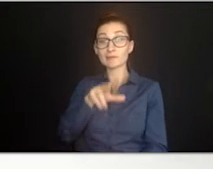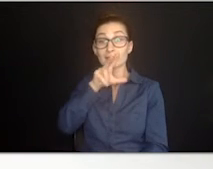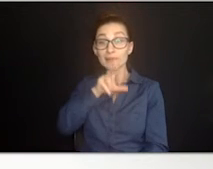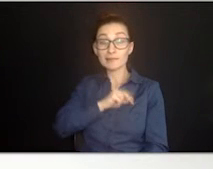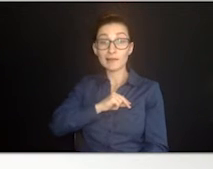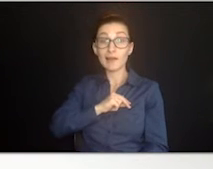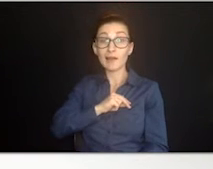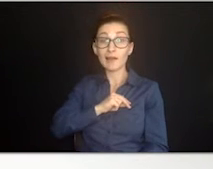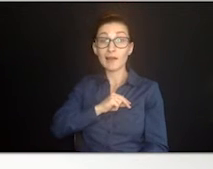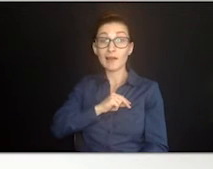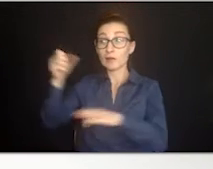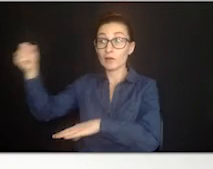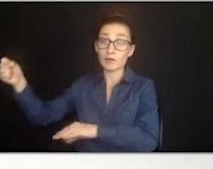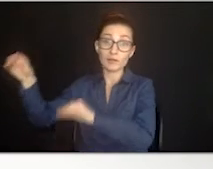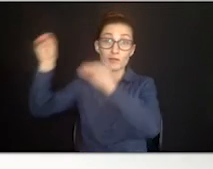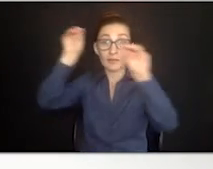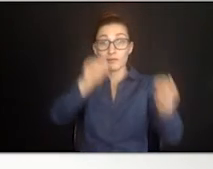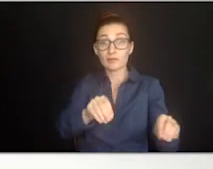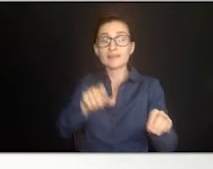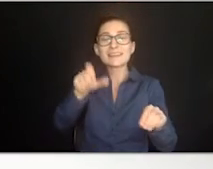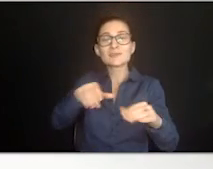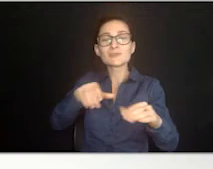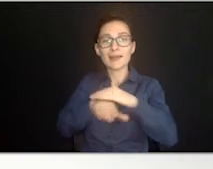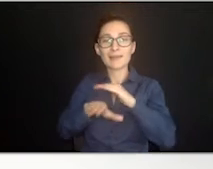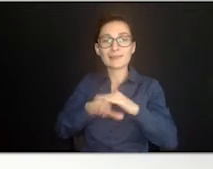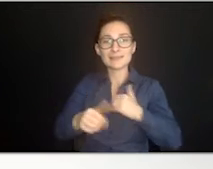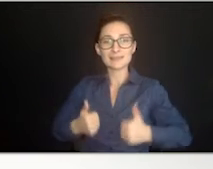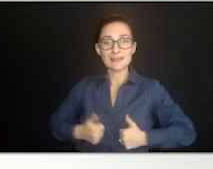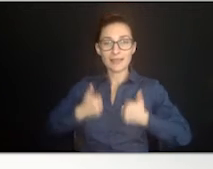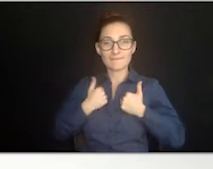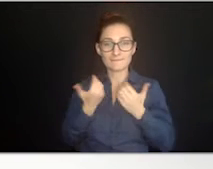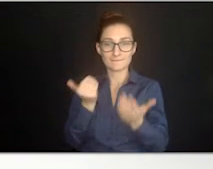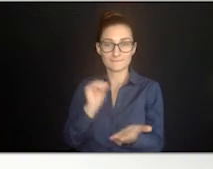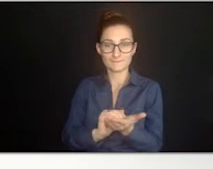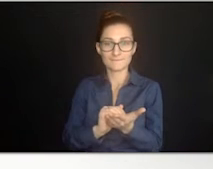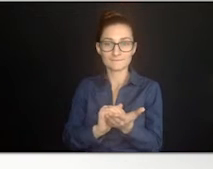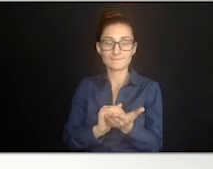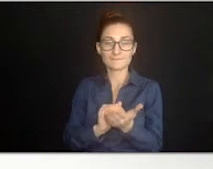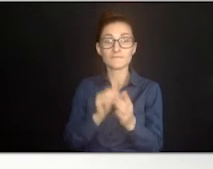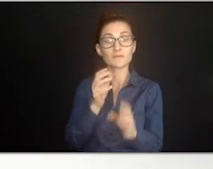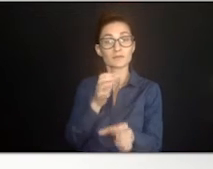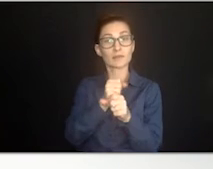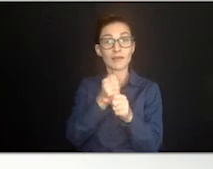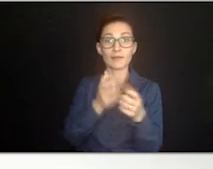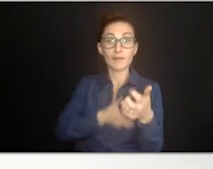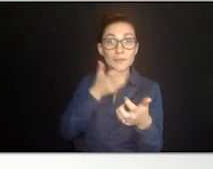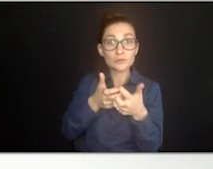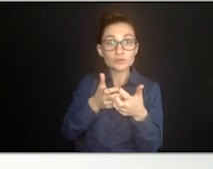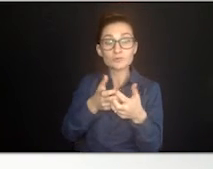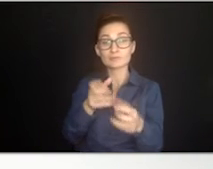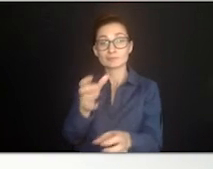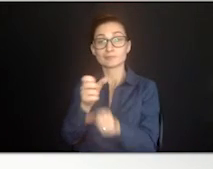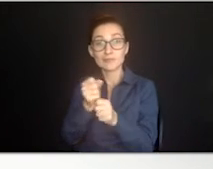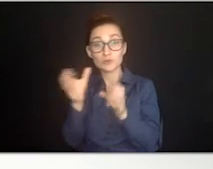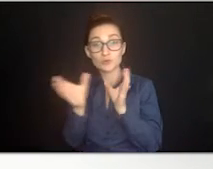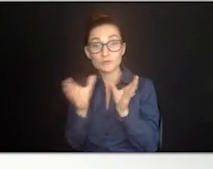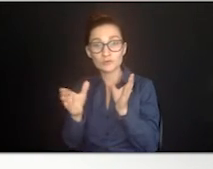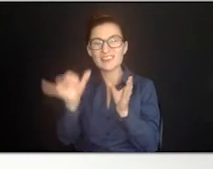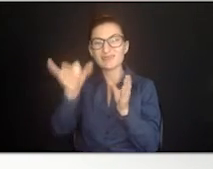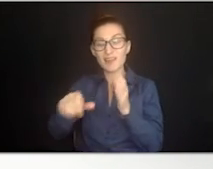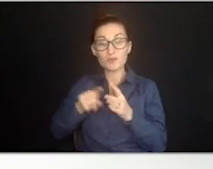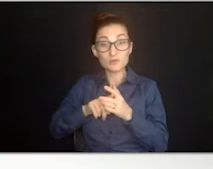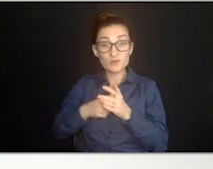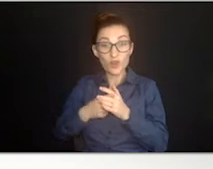War needing to access life and having accommodations and services provided to them. That's where we started.